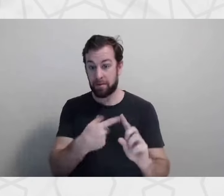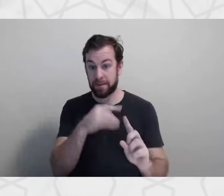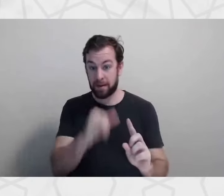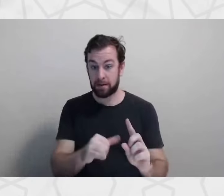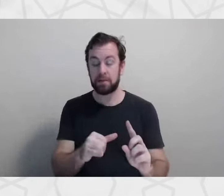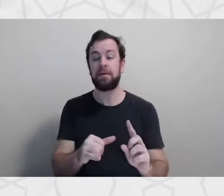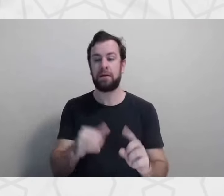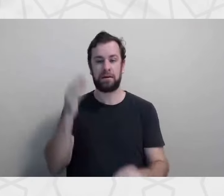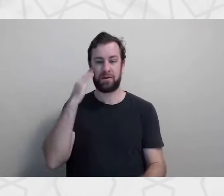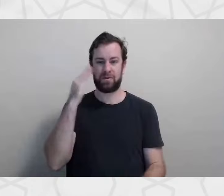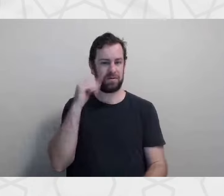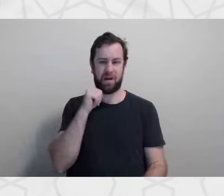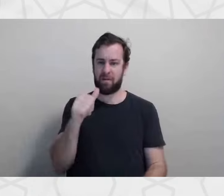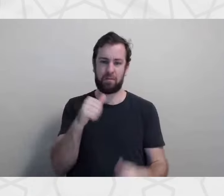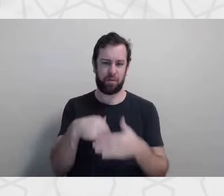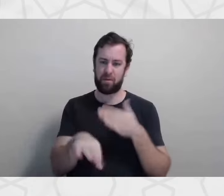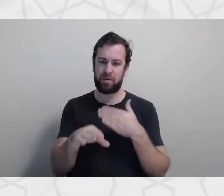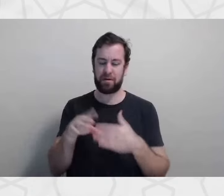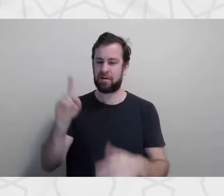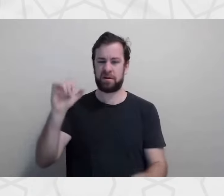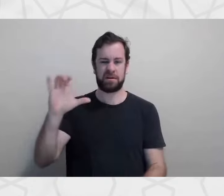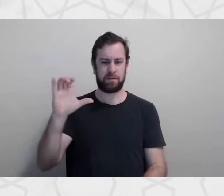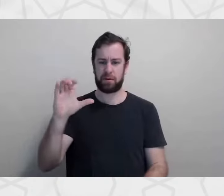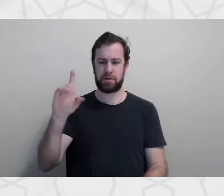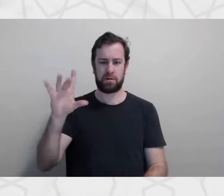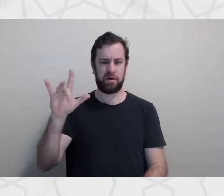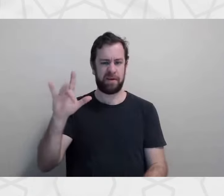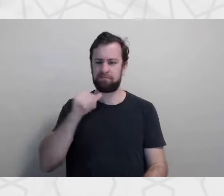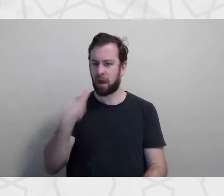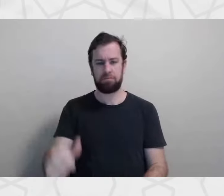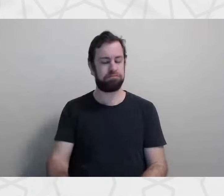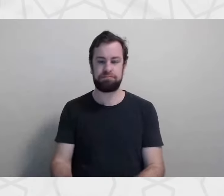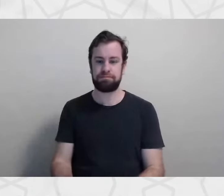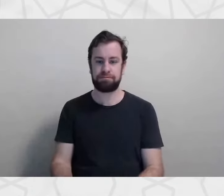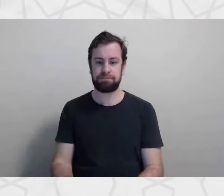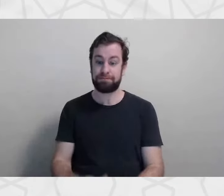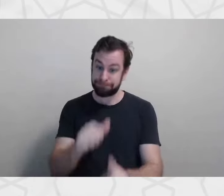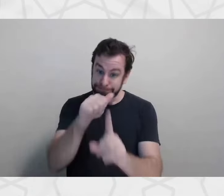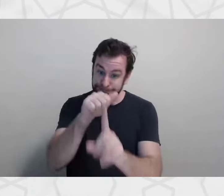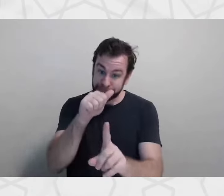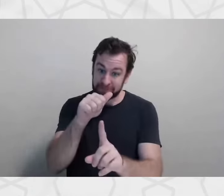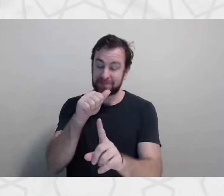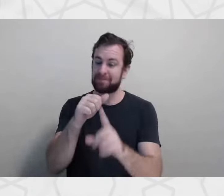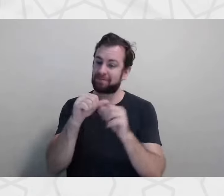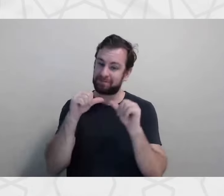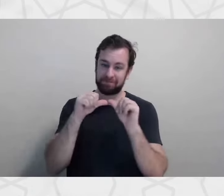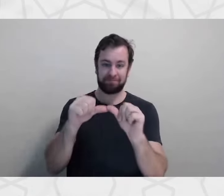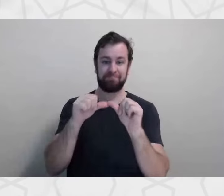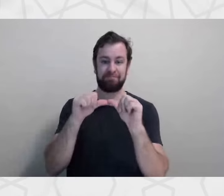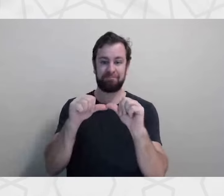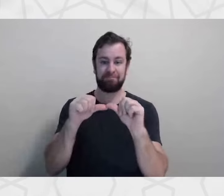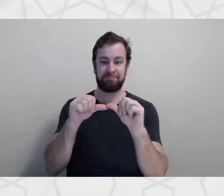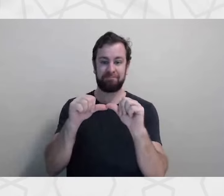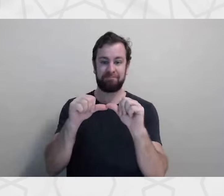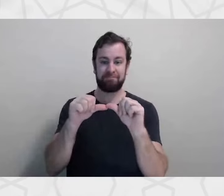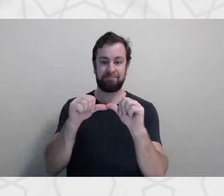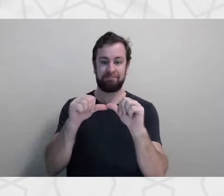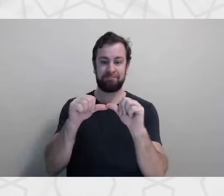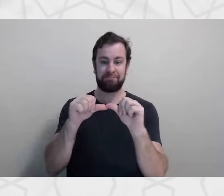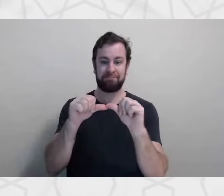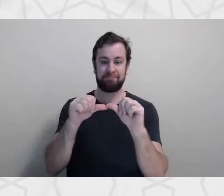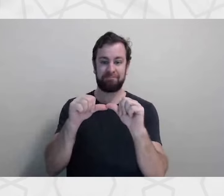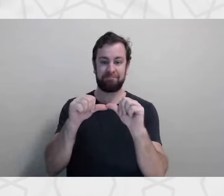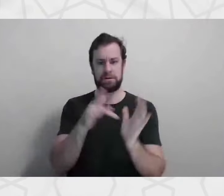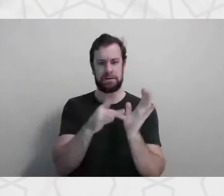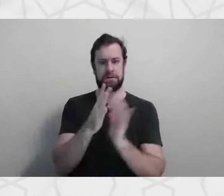they know he wasn't born in this time. The deception continues. Who was